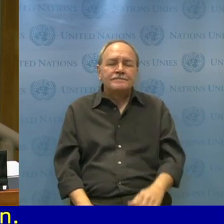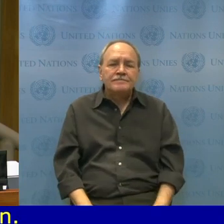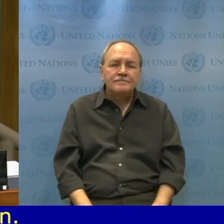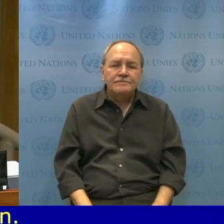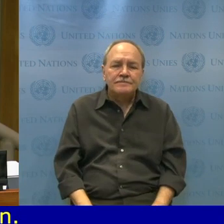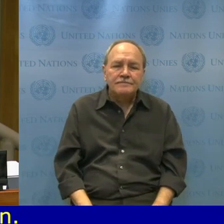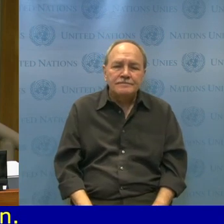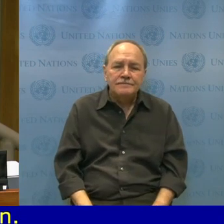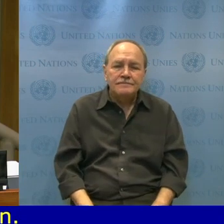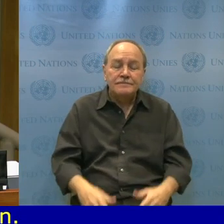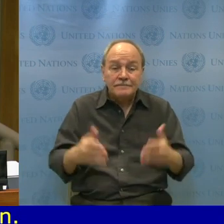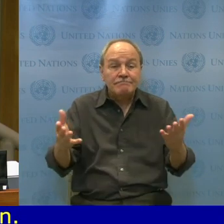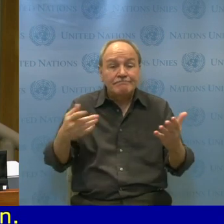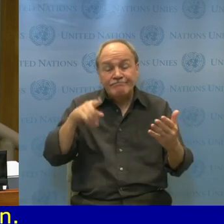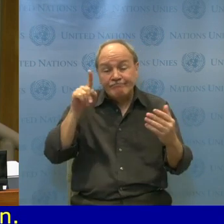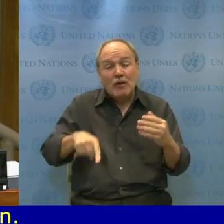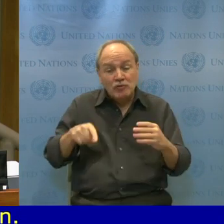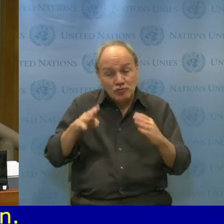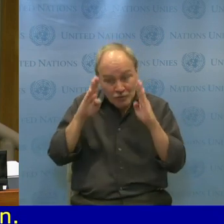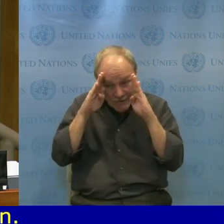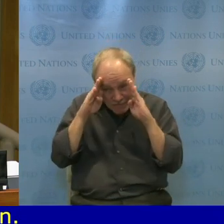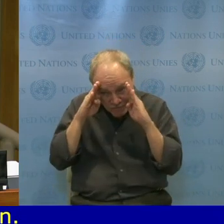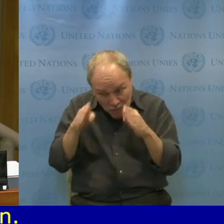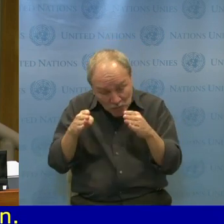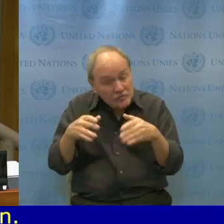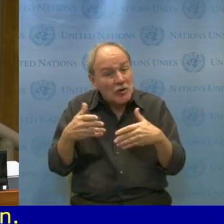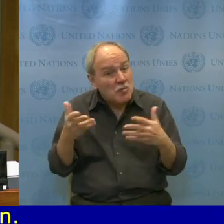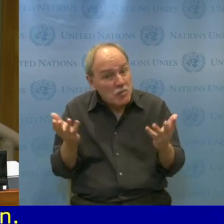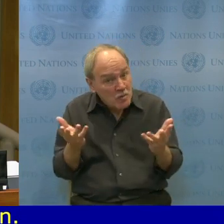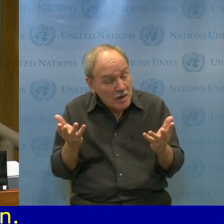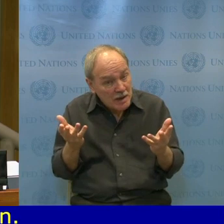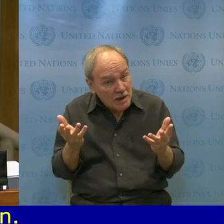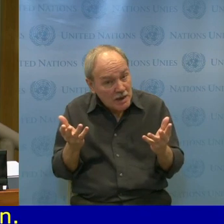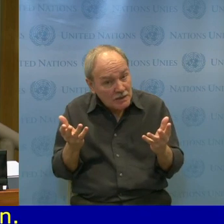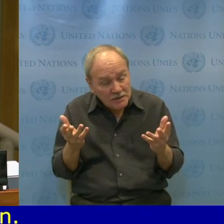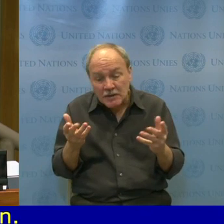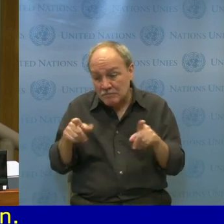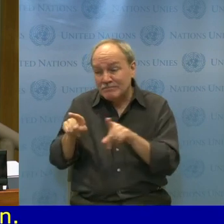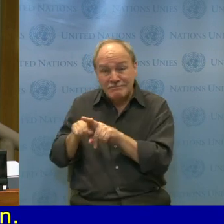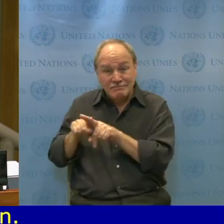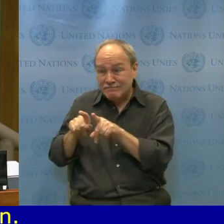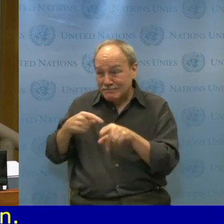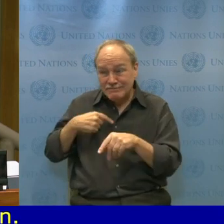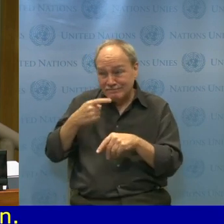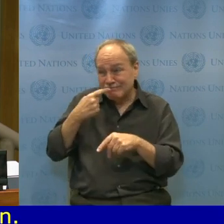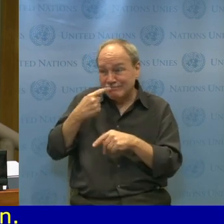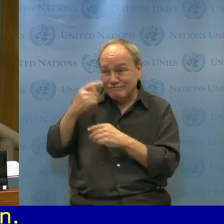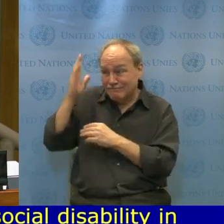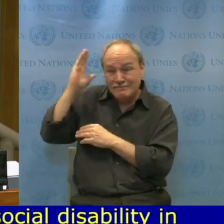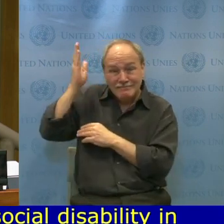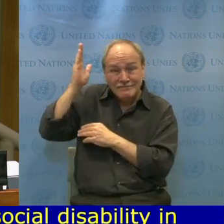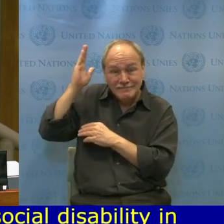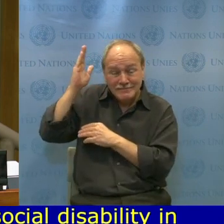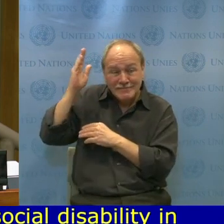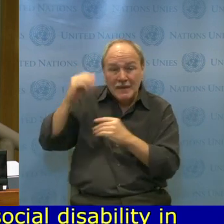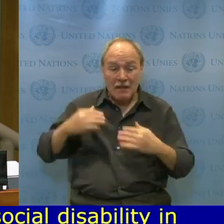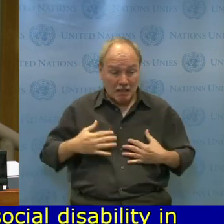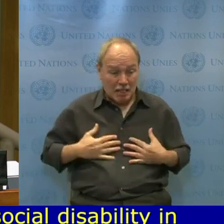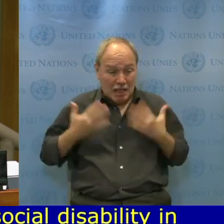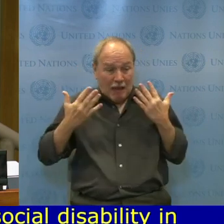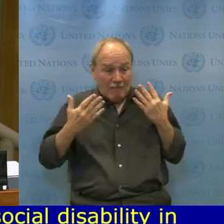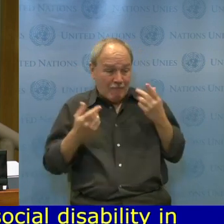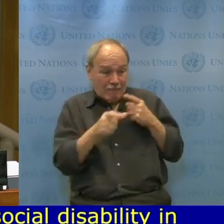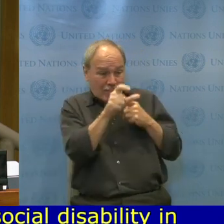the focus is that, like what I said in my presentation, that the life of person with